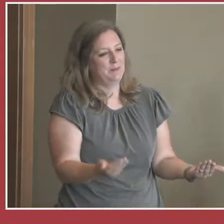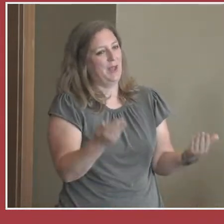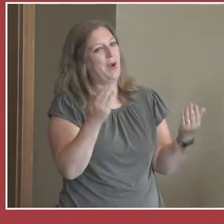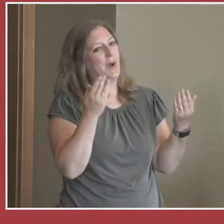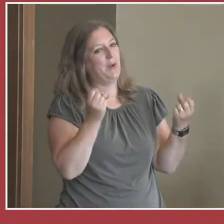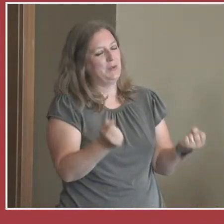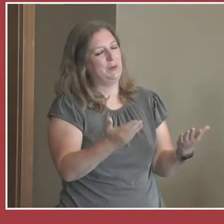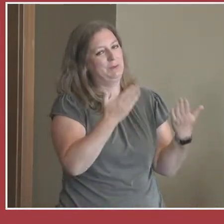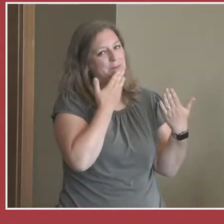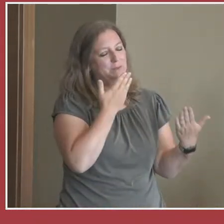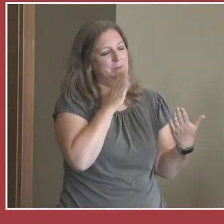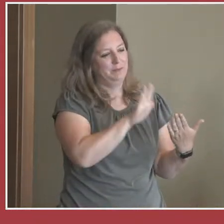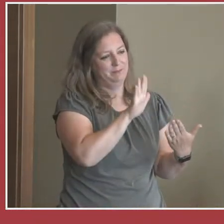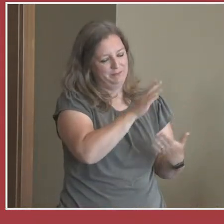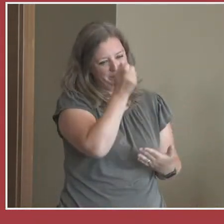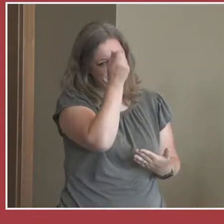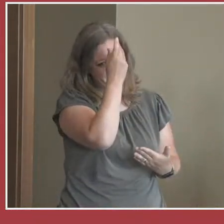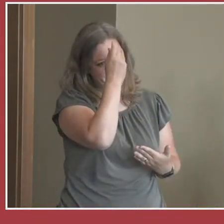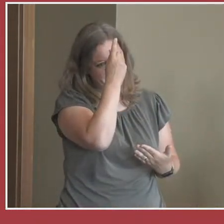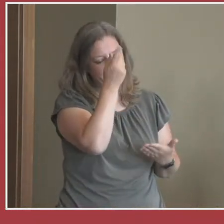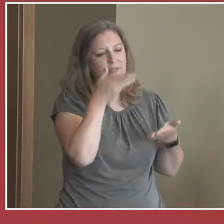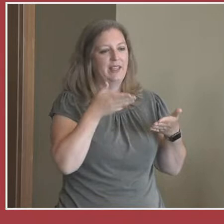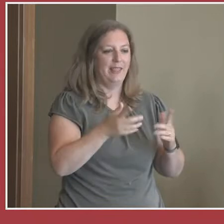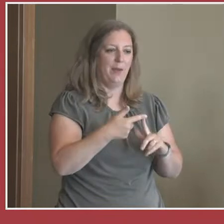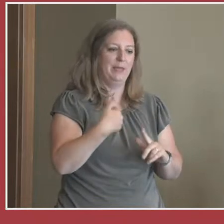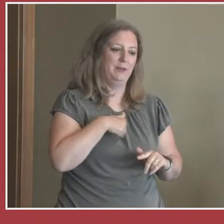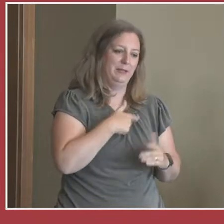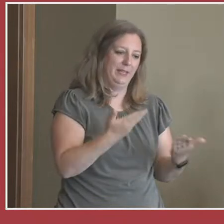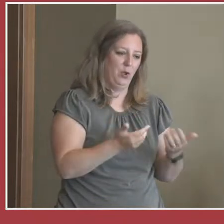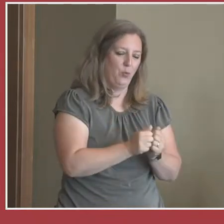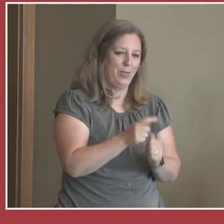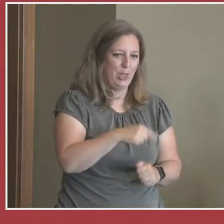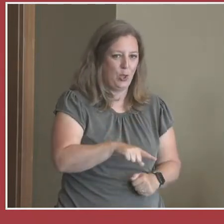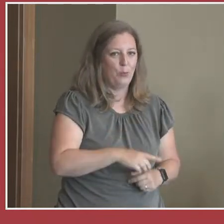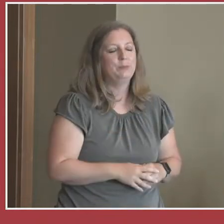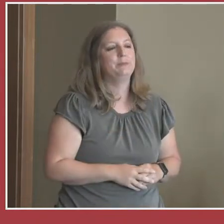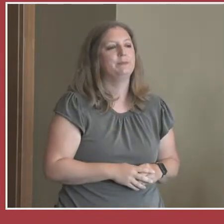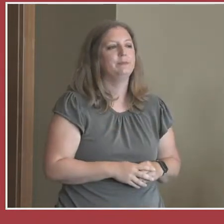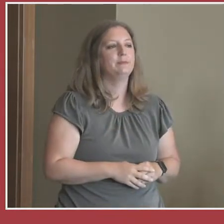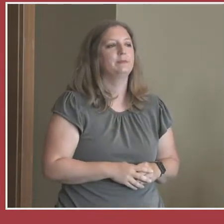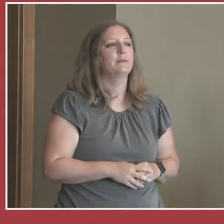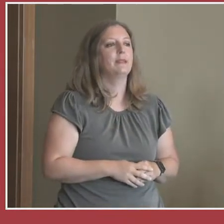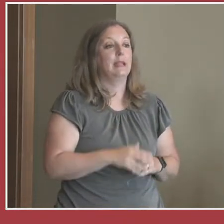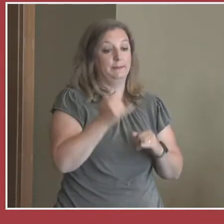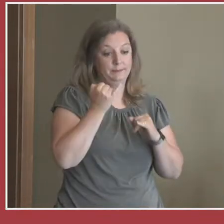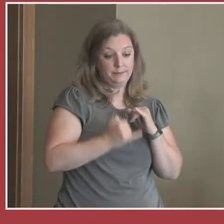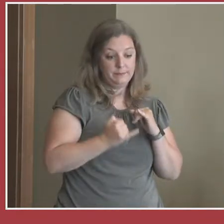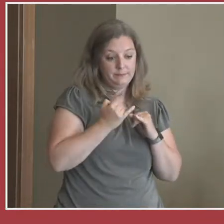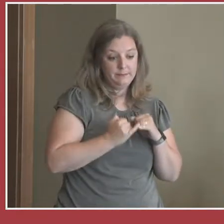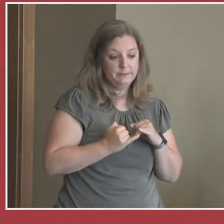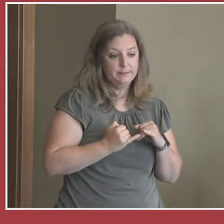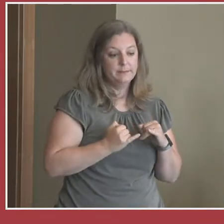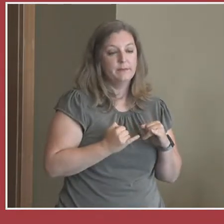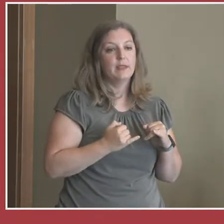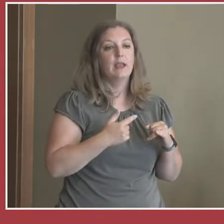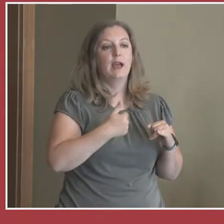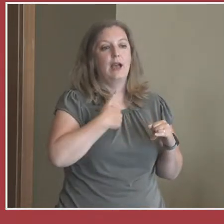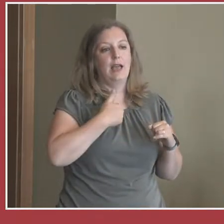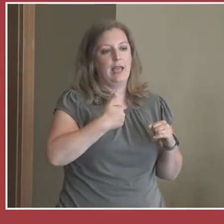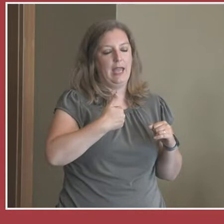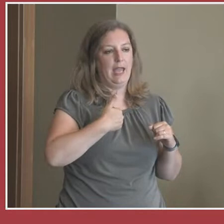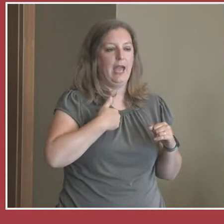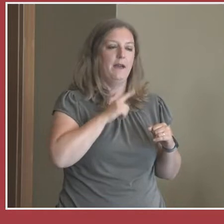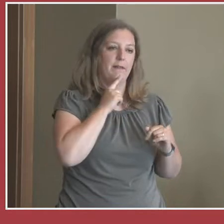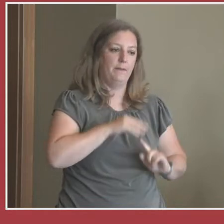so I appreciate his understanding that allows me to be here with you. And that last, I have a